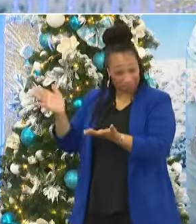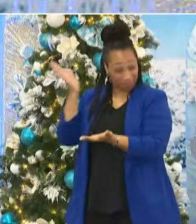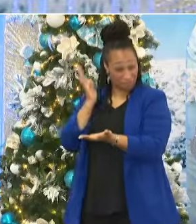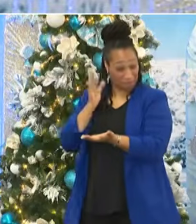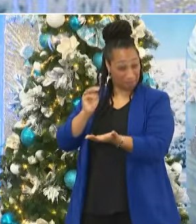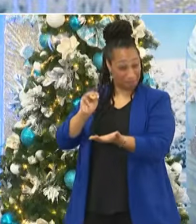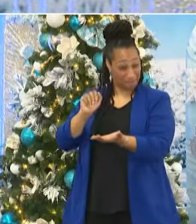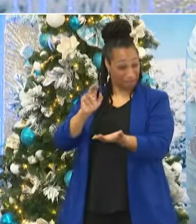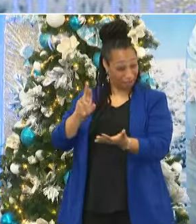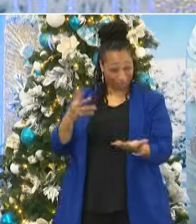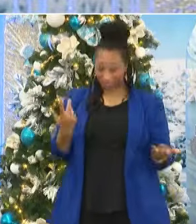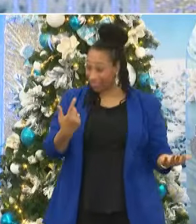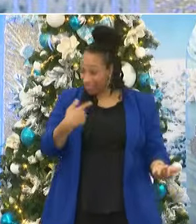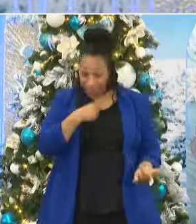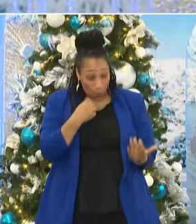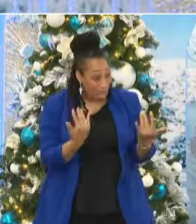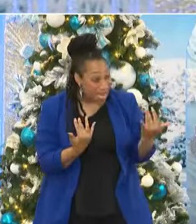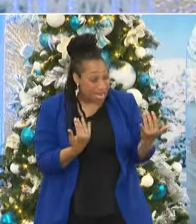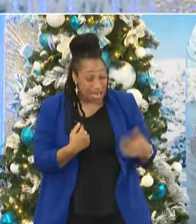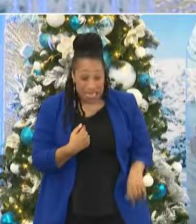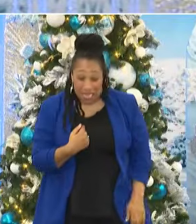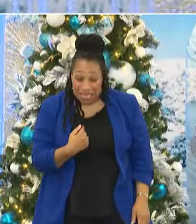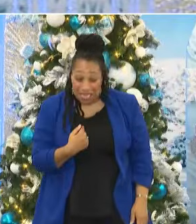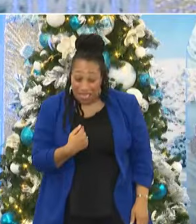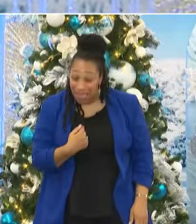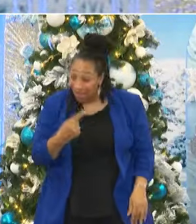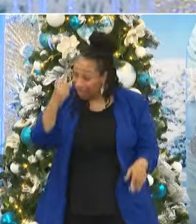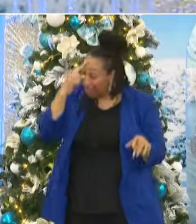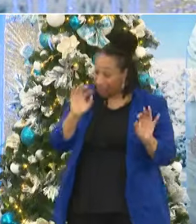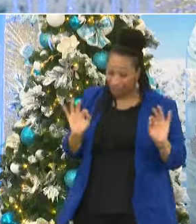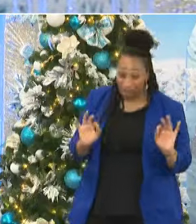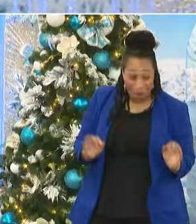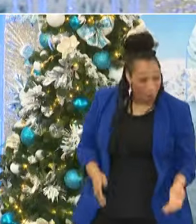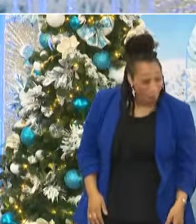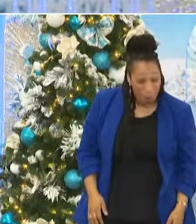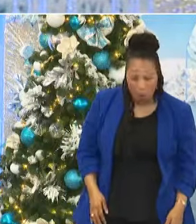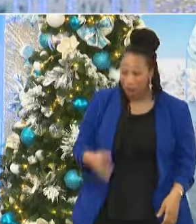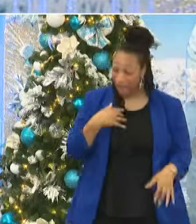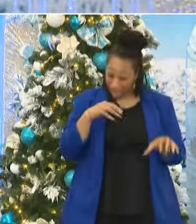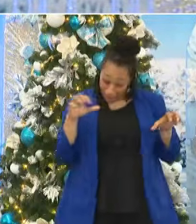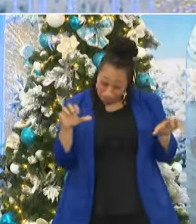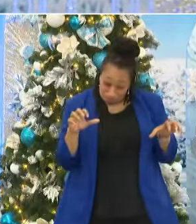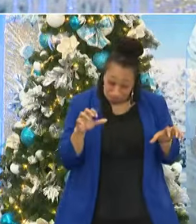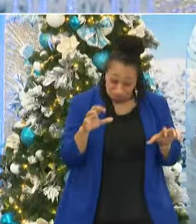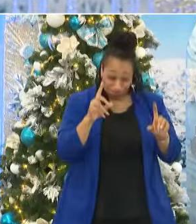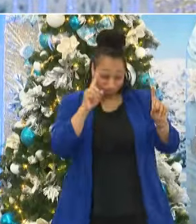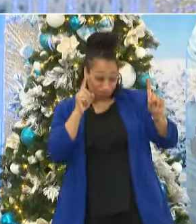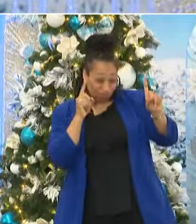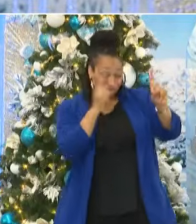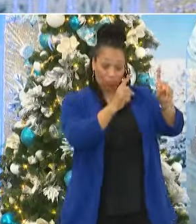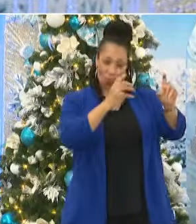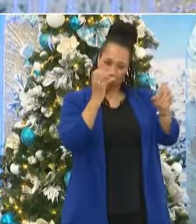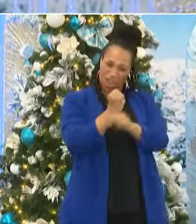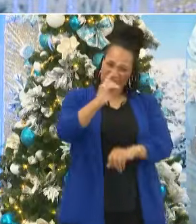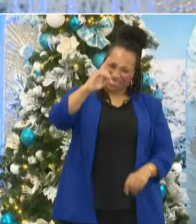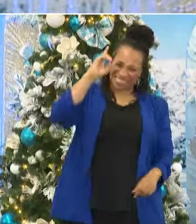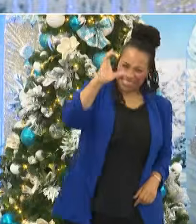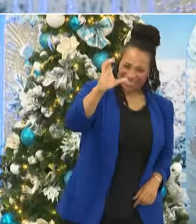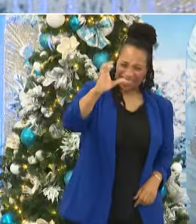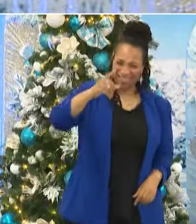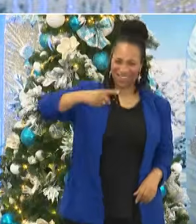months. We want to keep winning for DC, and I want you to keep winning with us.